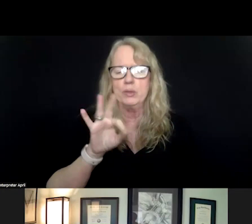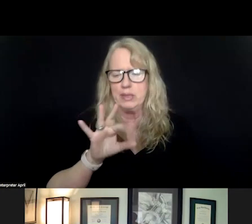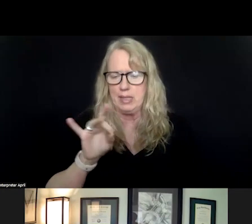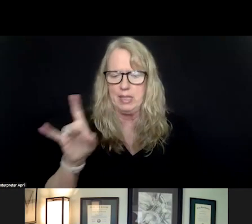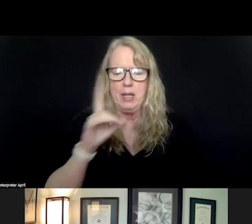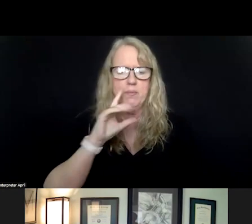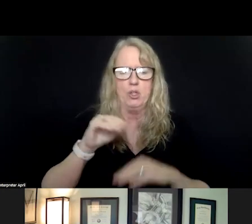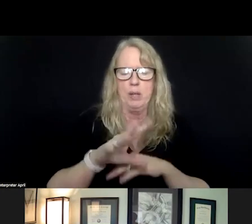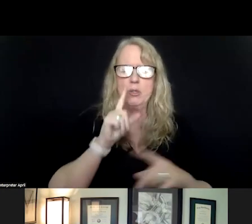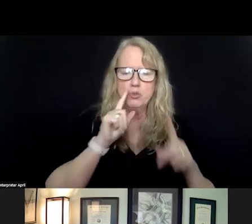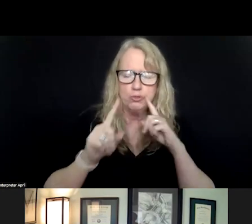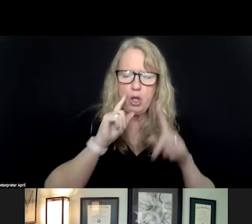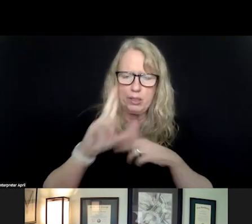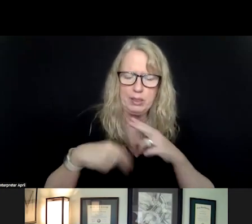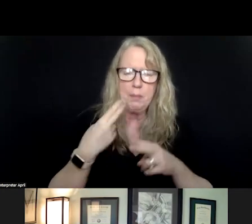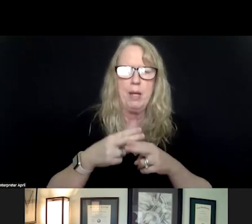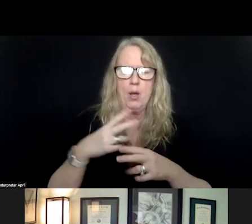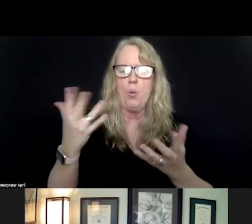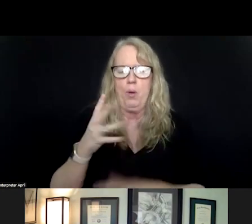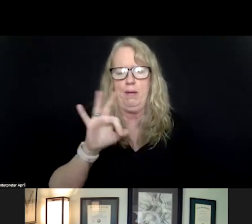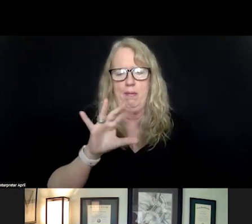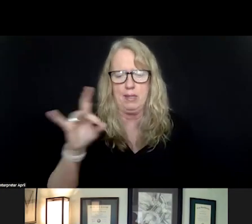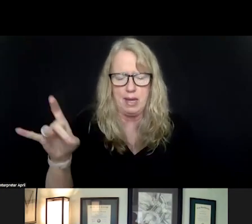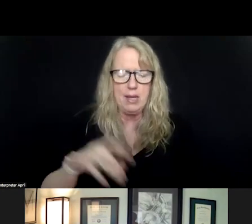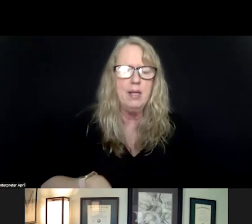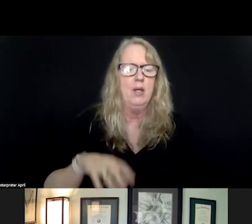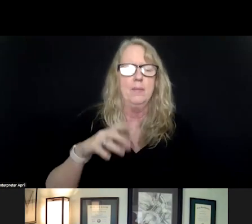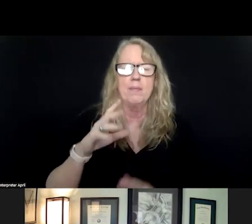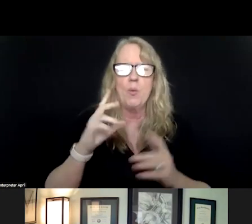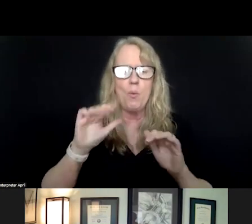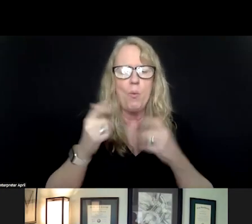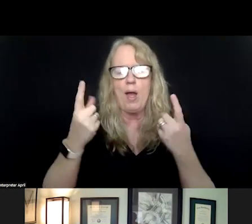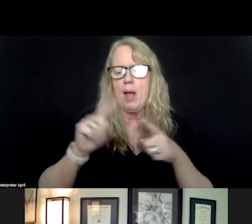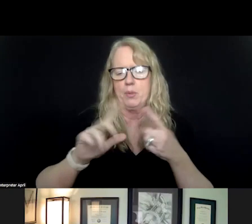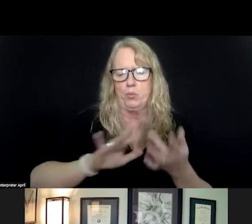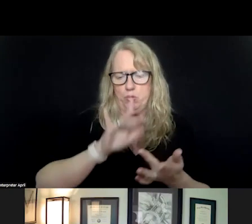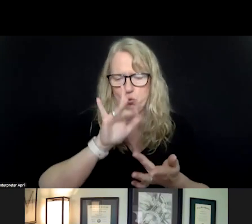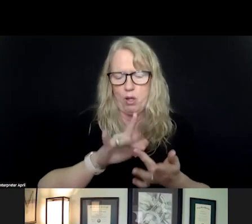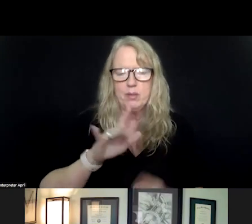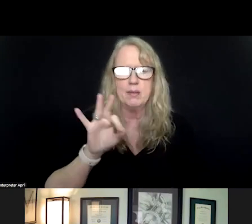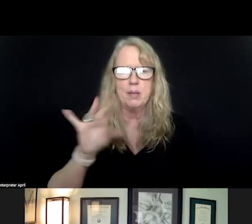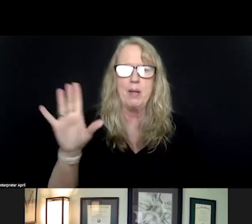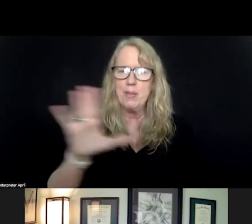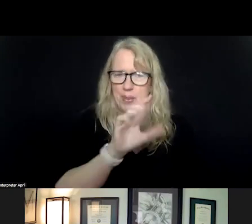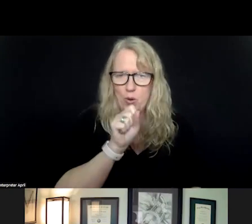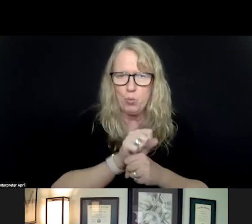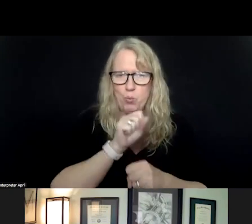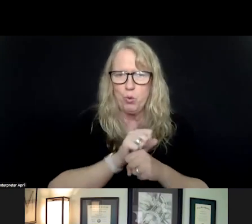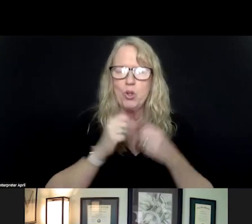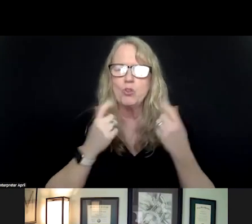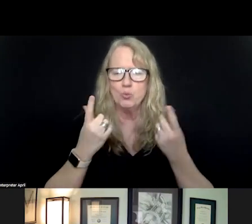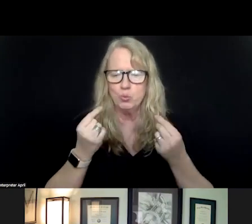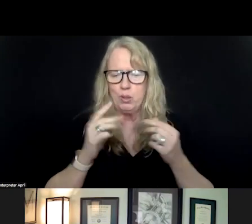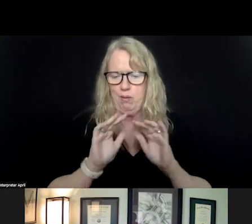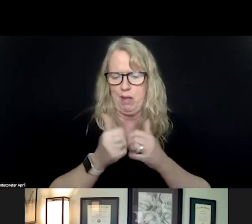counselors talking about what 988 is, what happens when you contact 988, and the kind of work that they do. And how